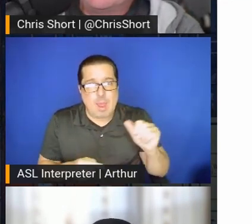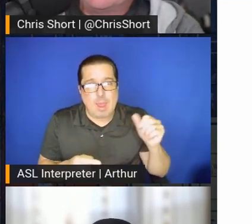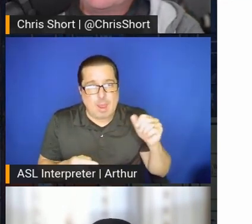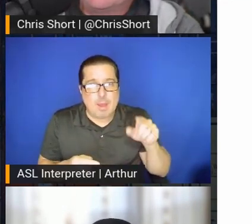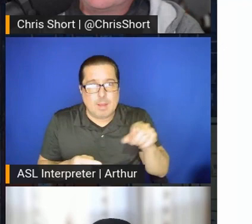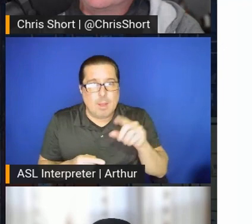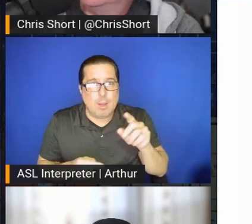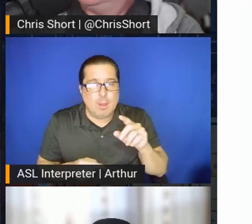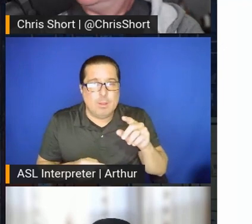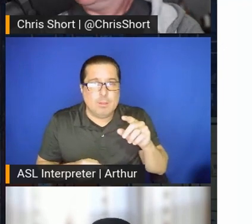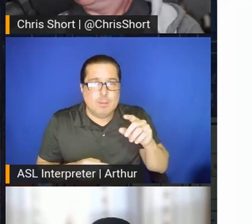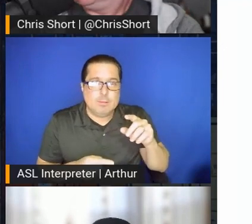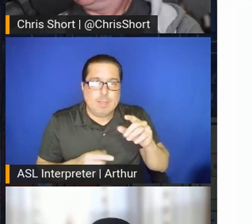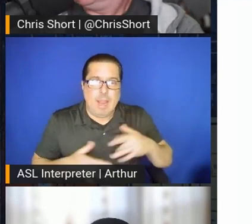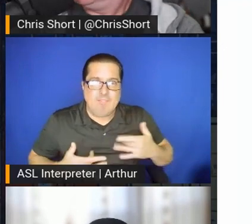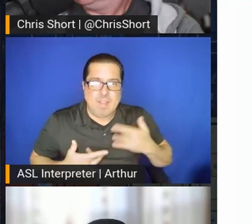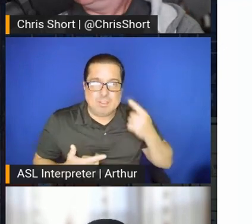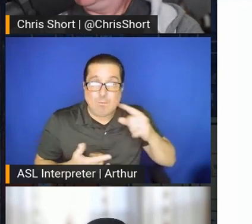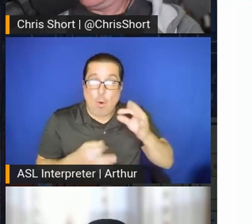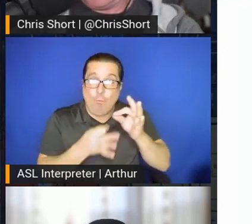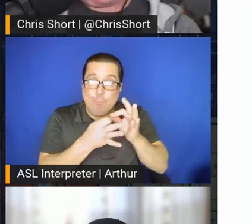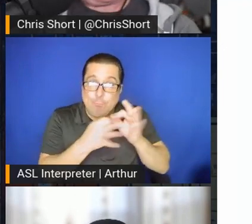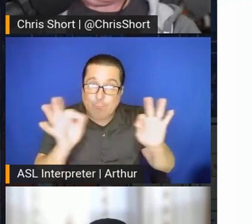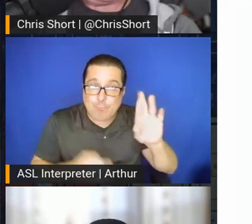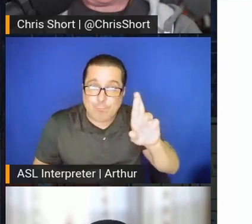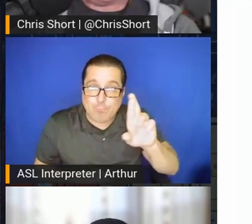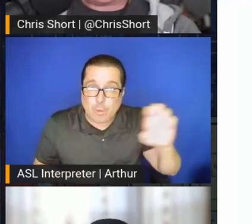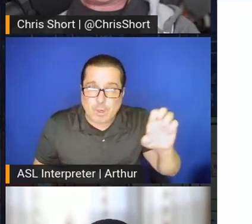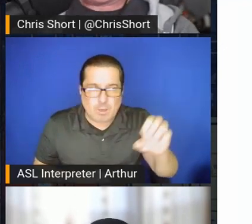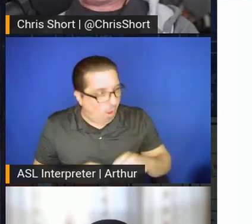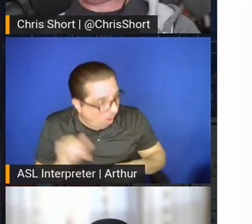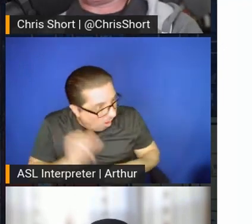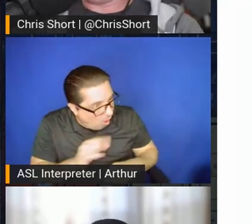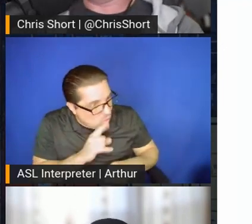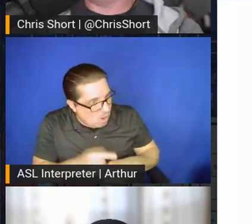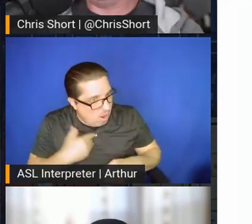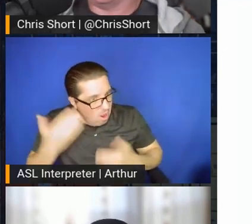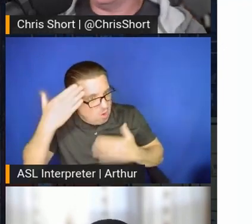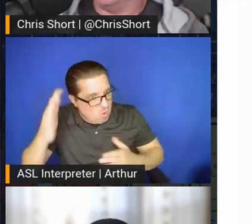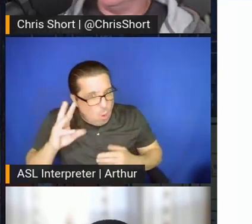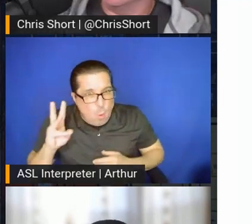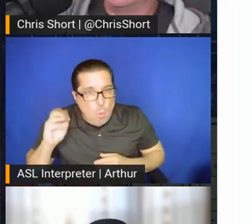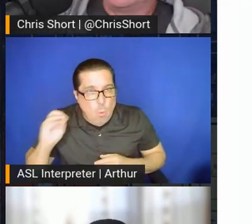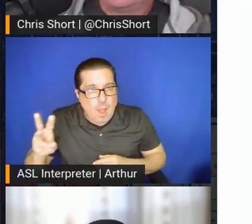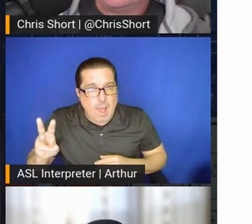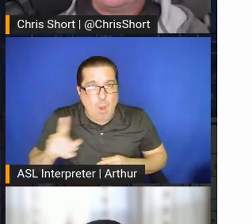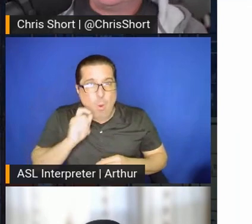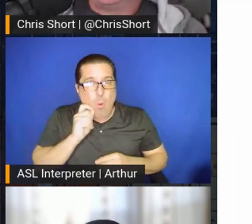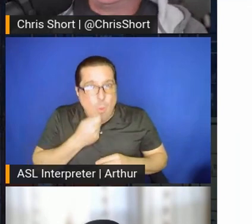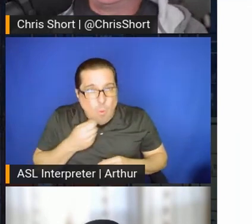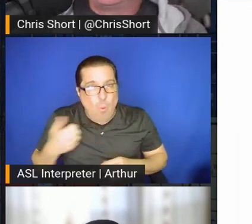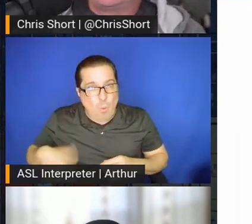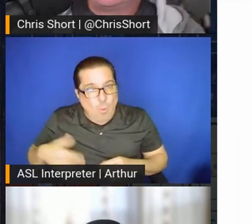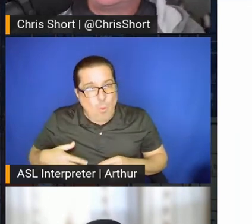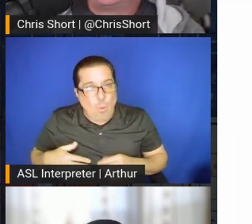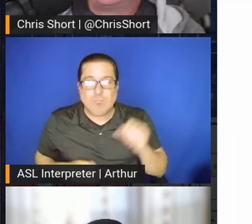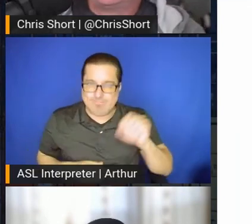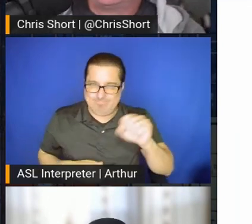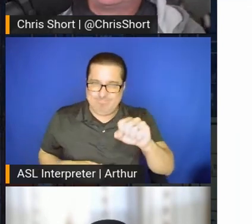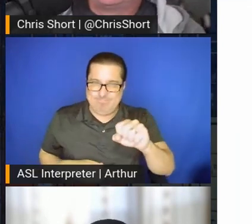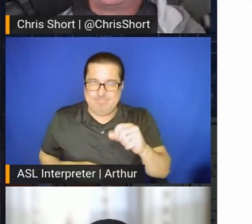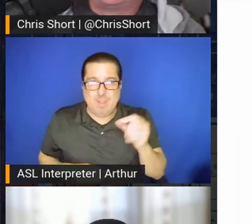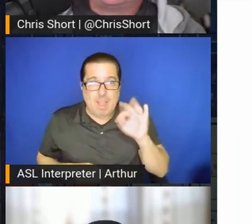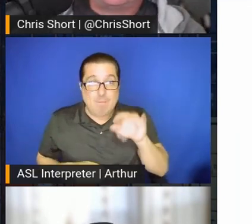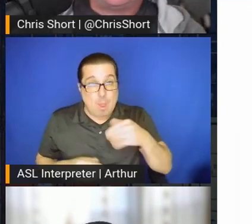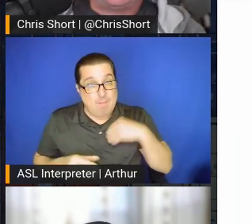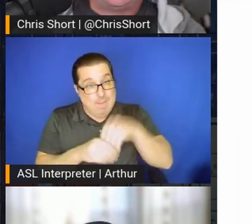free. Right? Oh, that's good. Yeah. Really? Yeah. I didn't know that. Wow. Okay, cool. So if you have an in-person